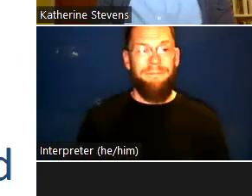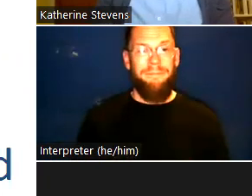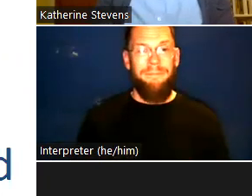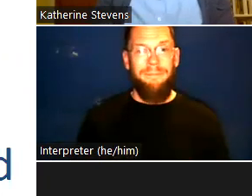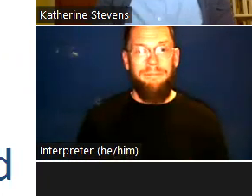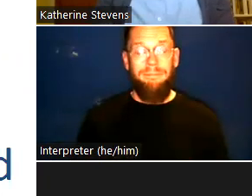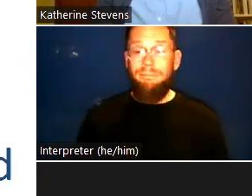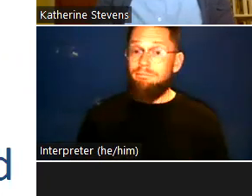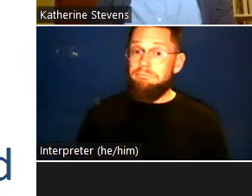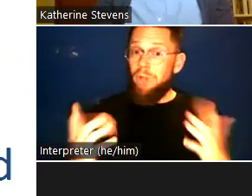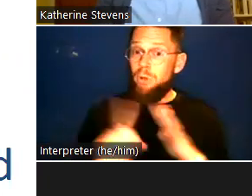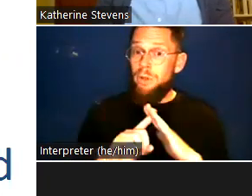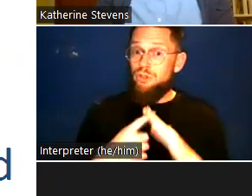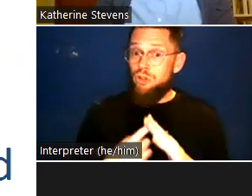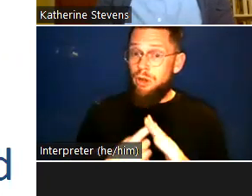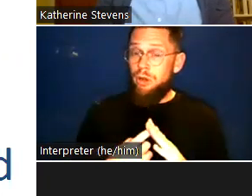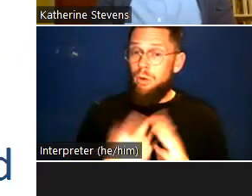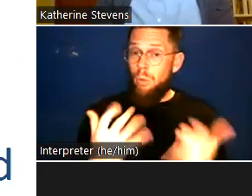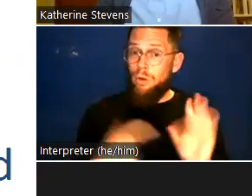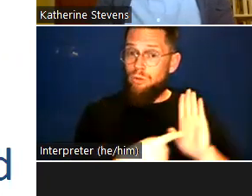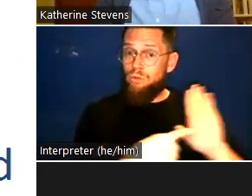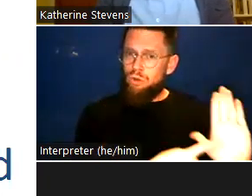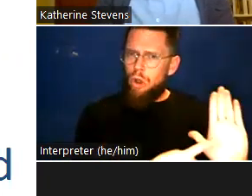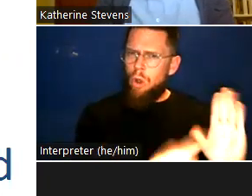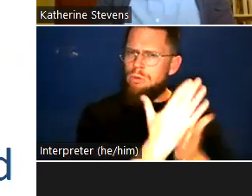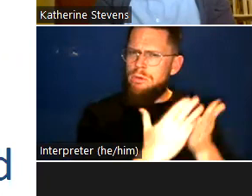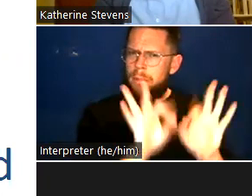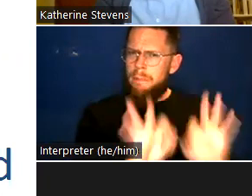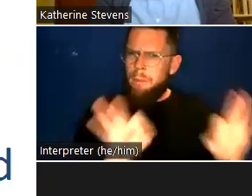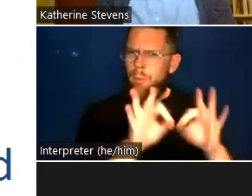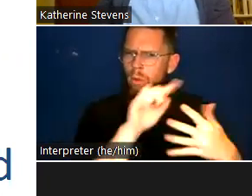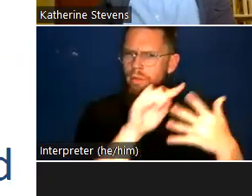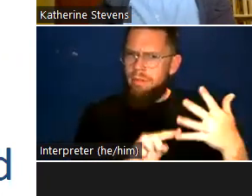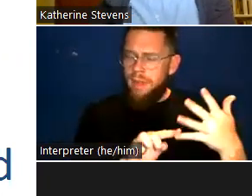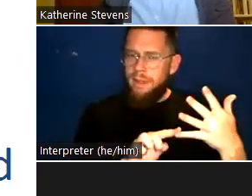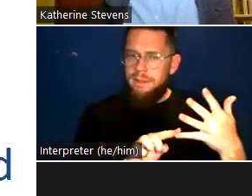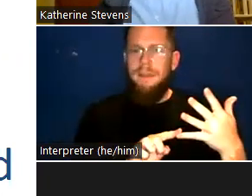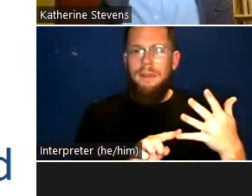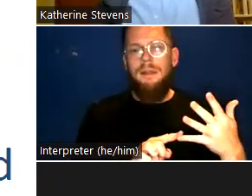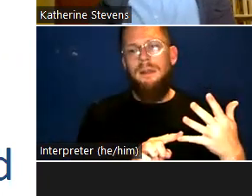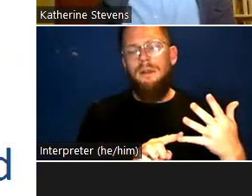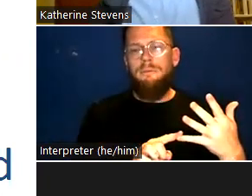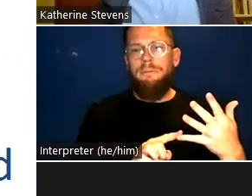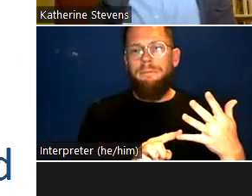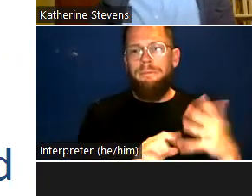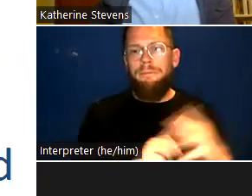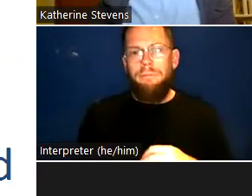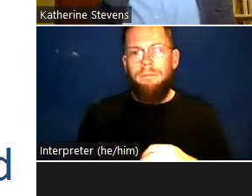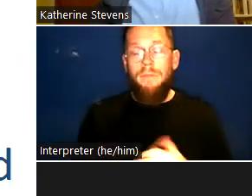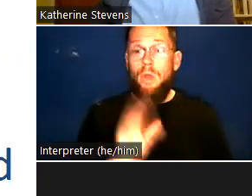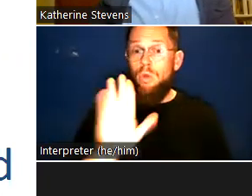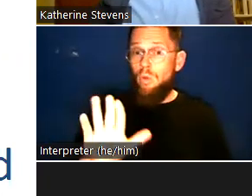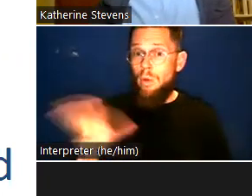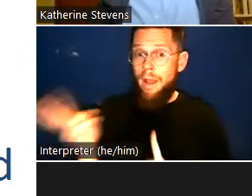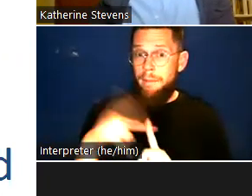To get us started, I just want to highlight a few key things in an overview and orientation. So in your application,